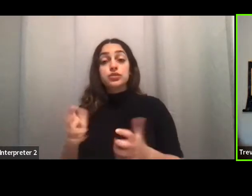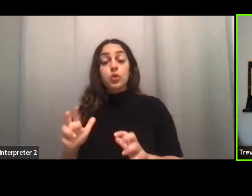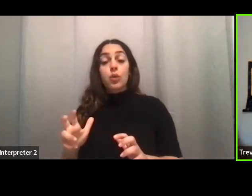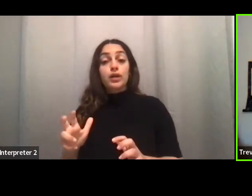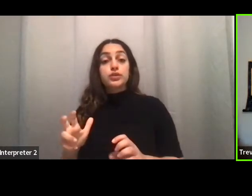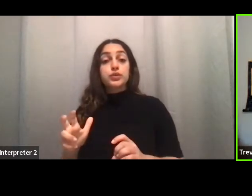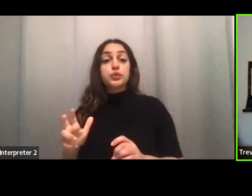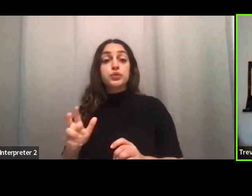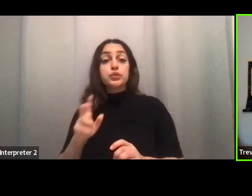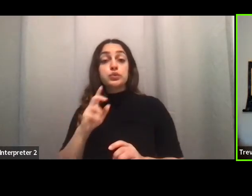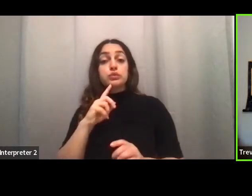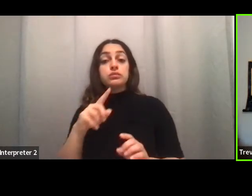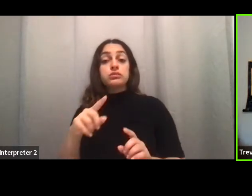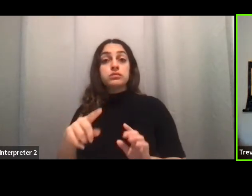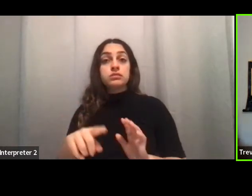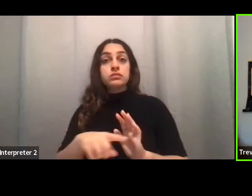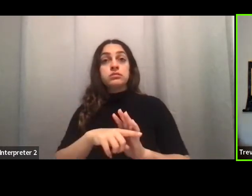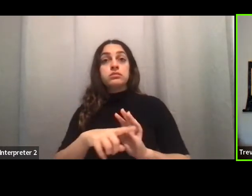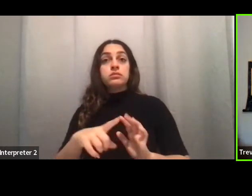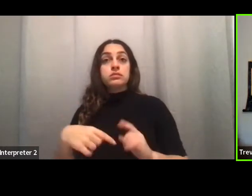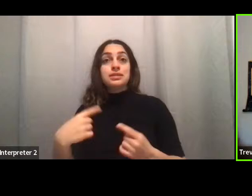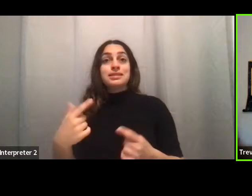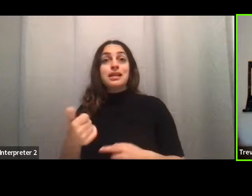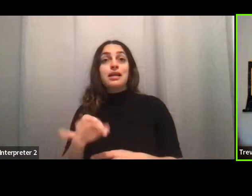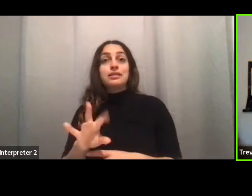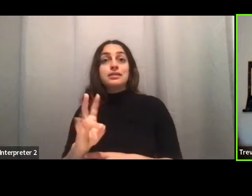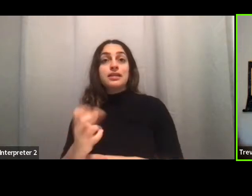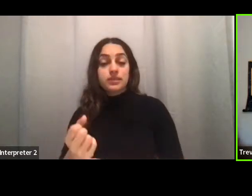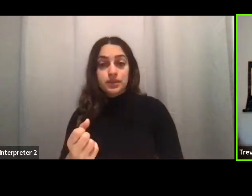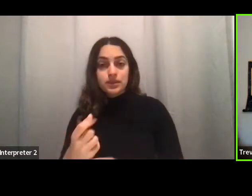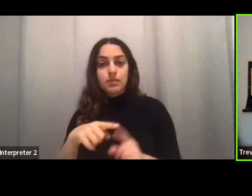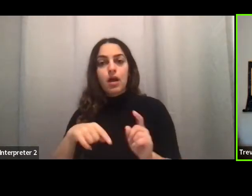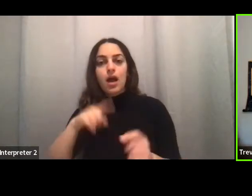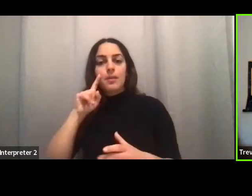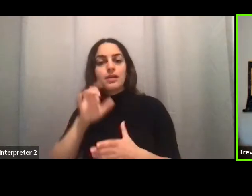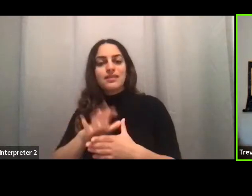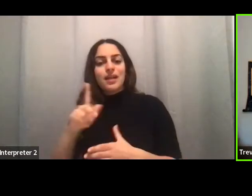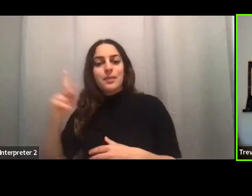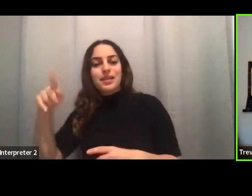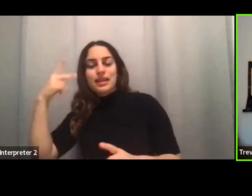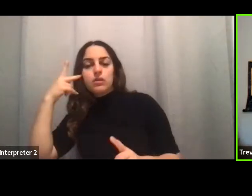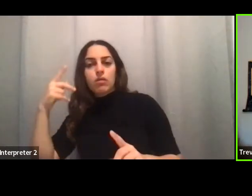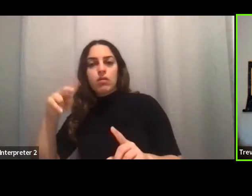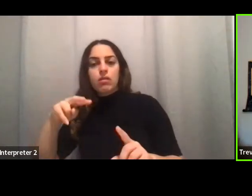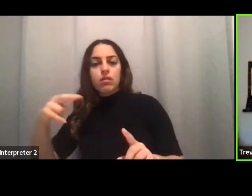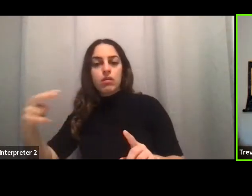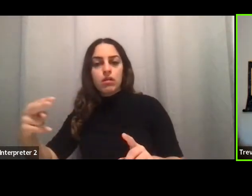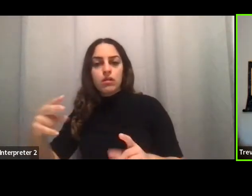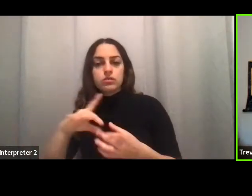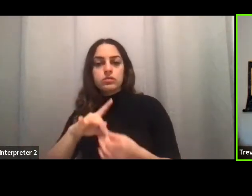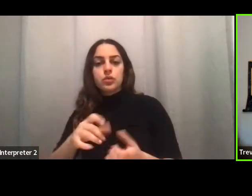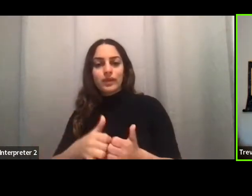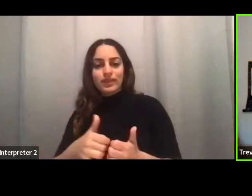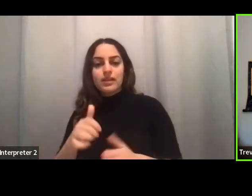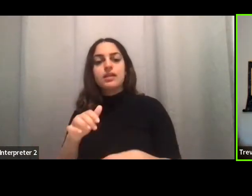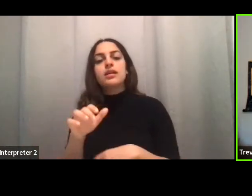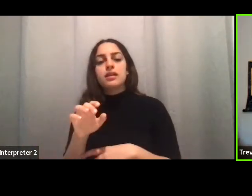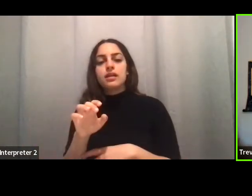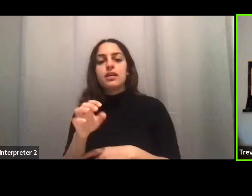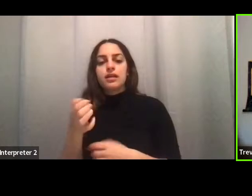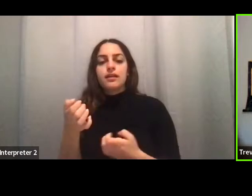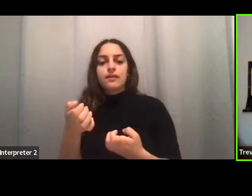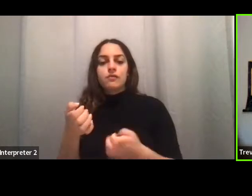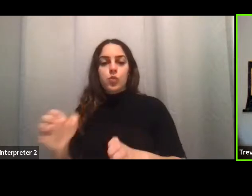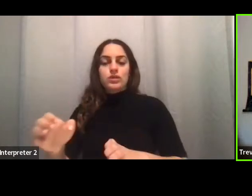since the 1970s i do believe that the political polarization surrounding the enforcement of fair employment laws explains why